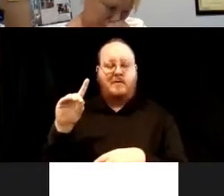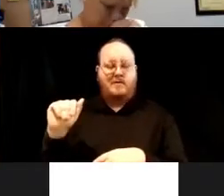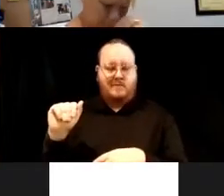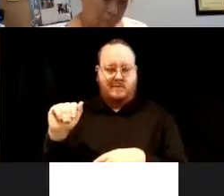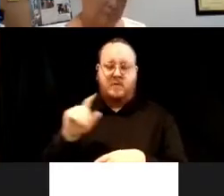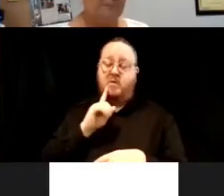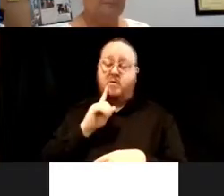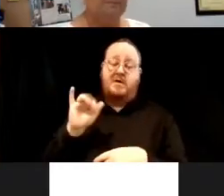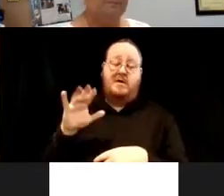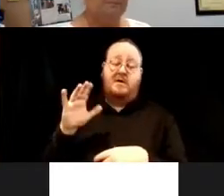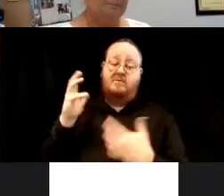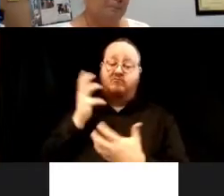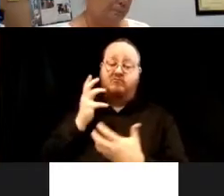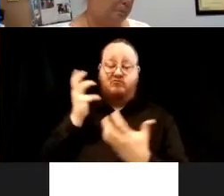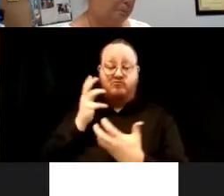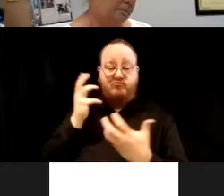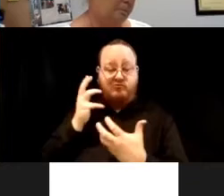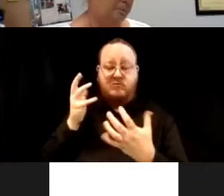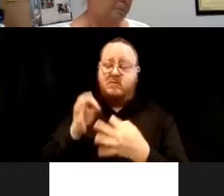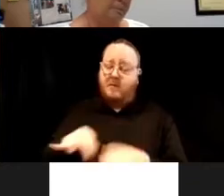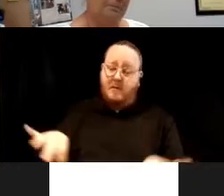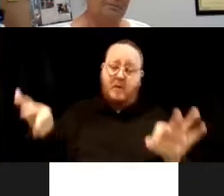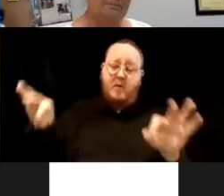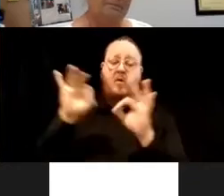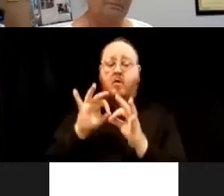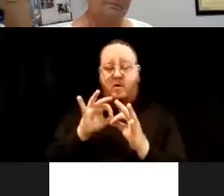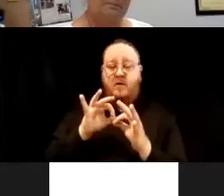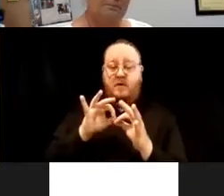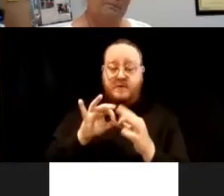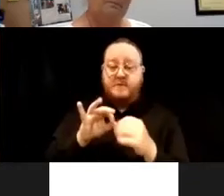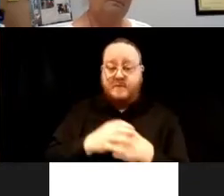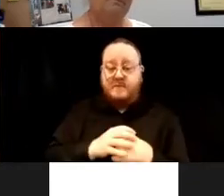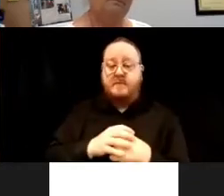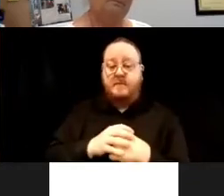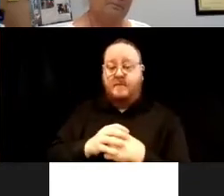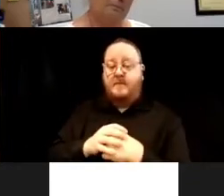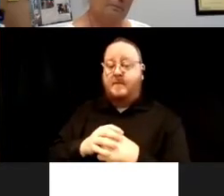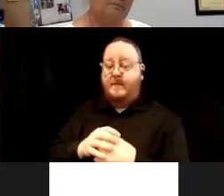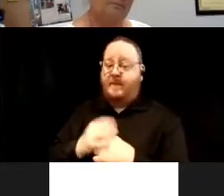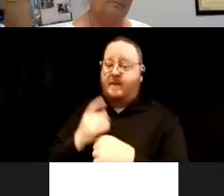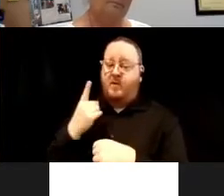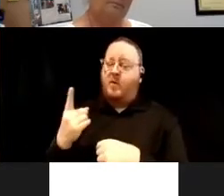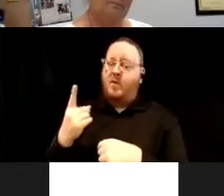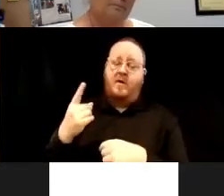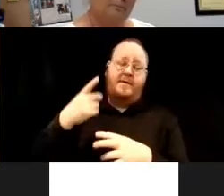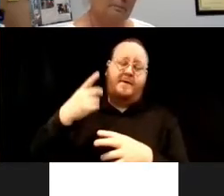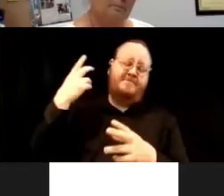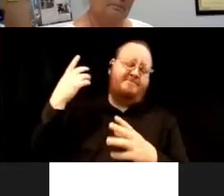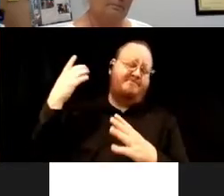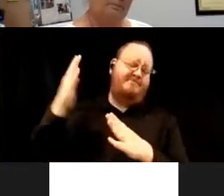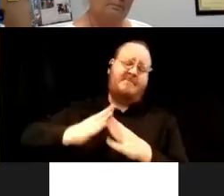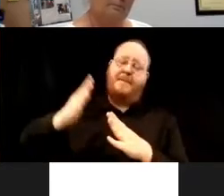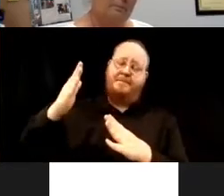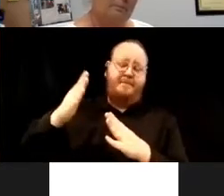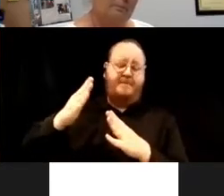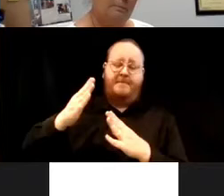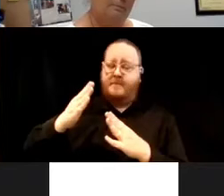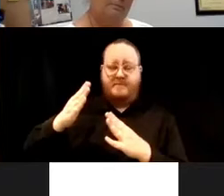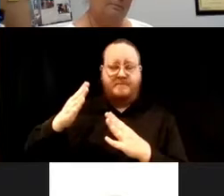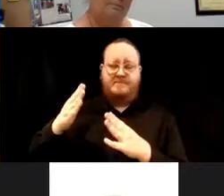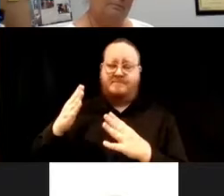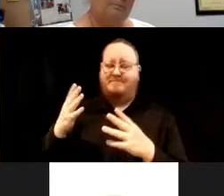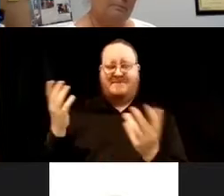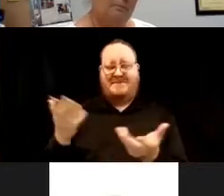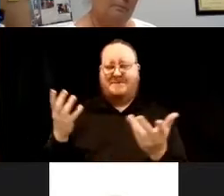incredibly important place. It's one of the shining stars of Michigan in that we have Wayne